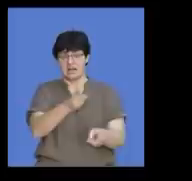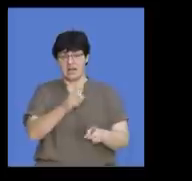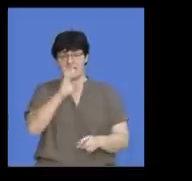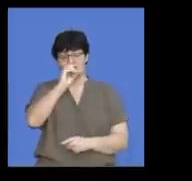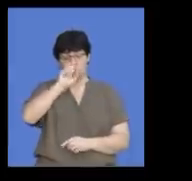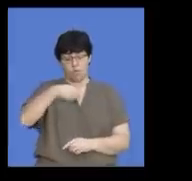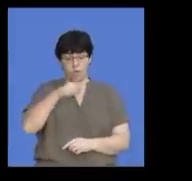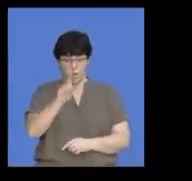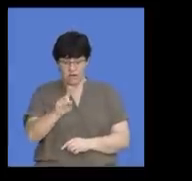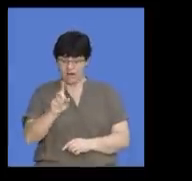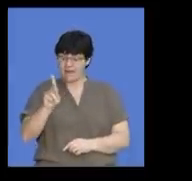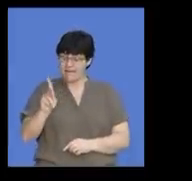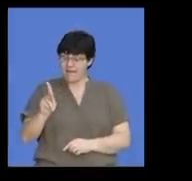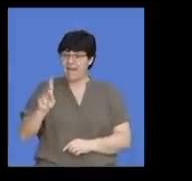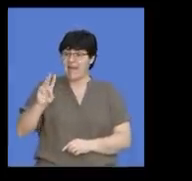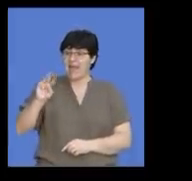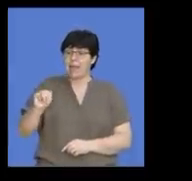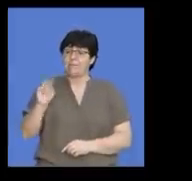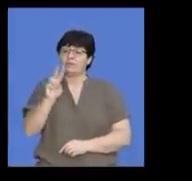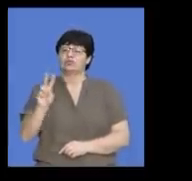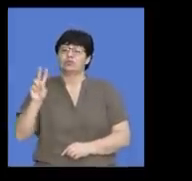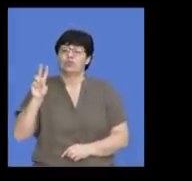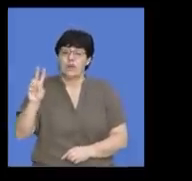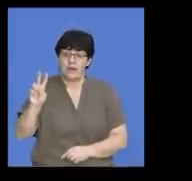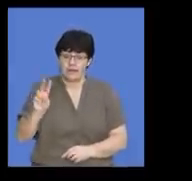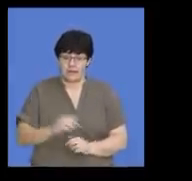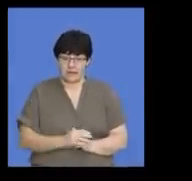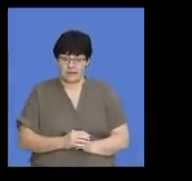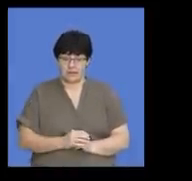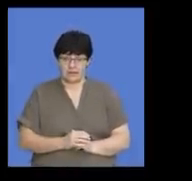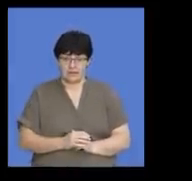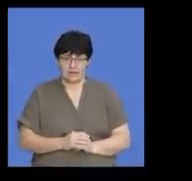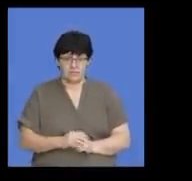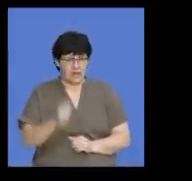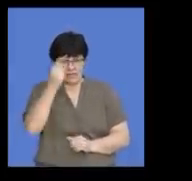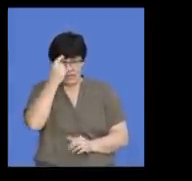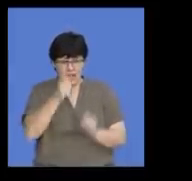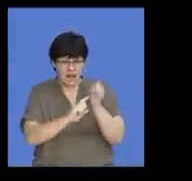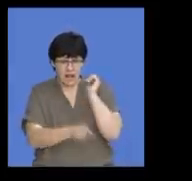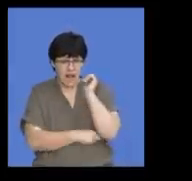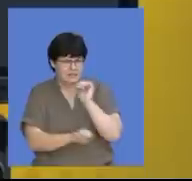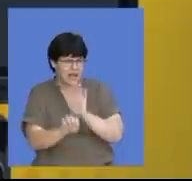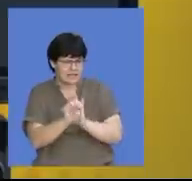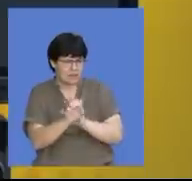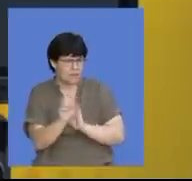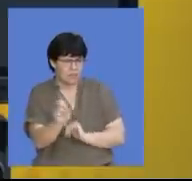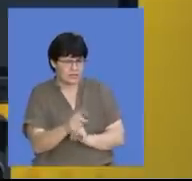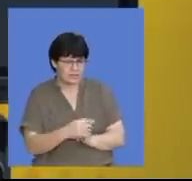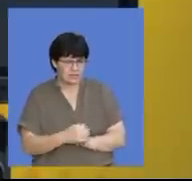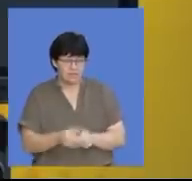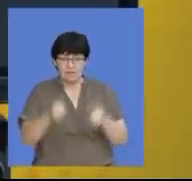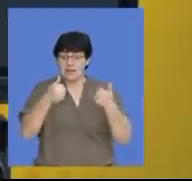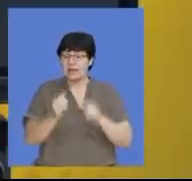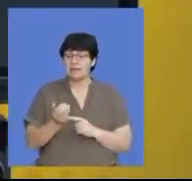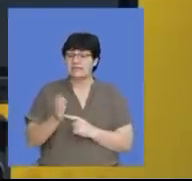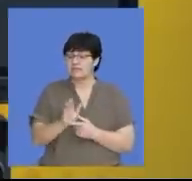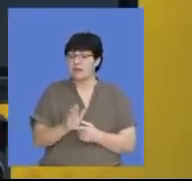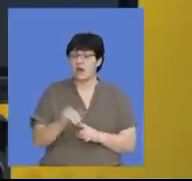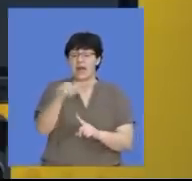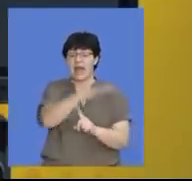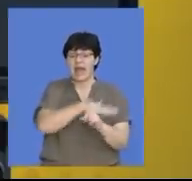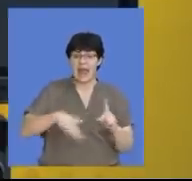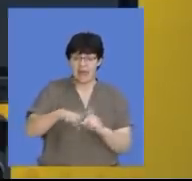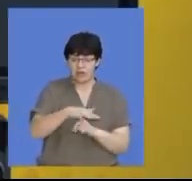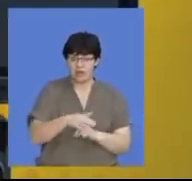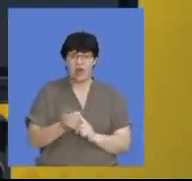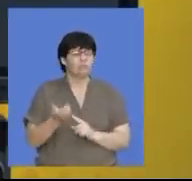has a unit of measurement in kilometers squared. What do you think the last example is about? The next example on area